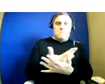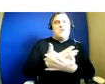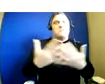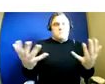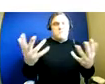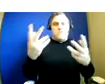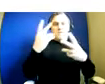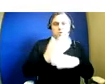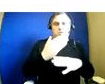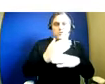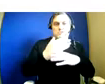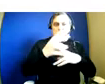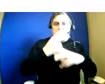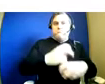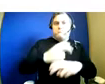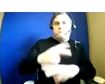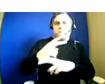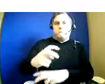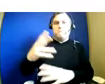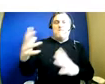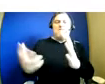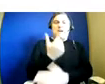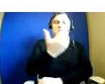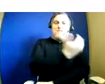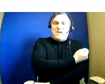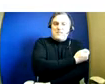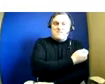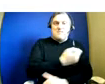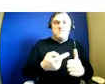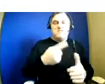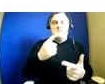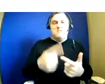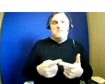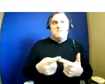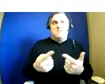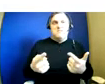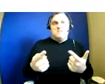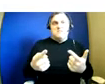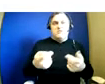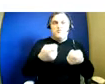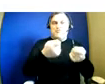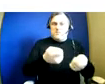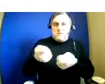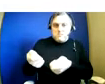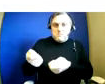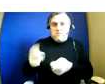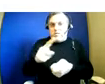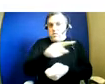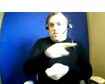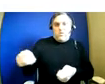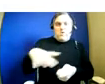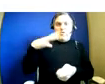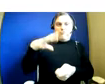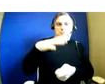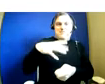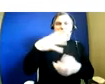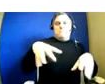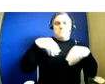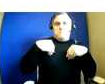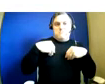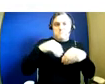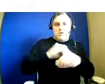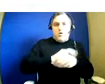amount of work. They've produced the vaccines, they've produced treatments for patients that have